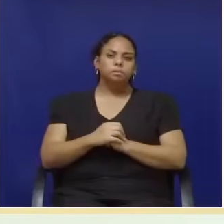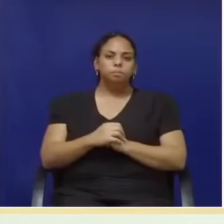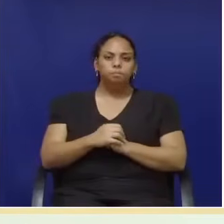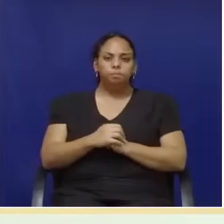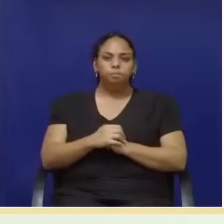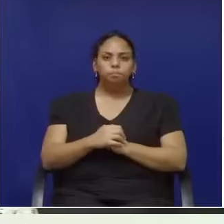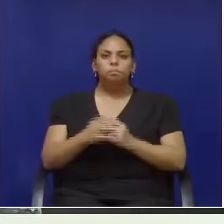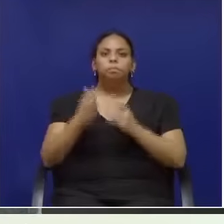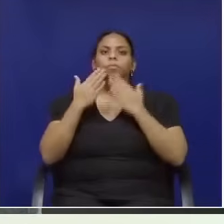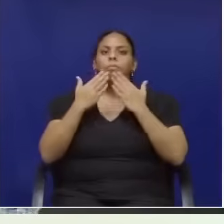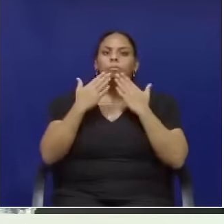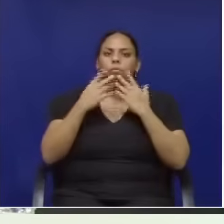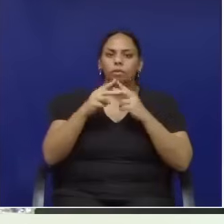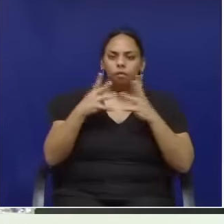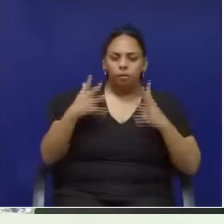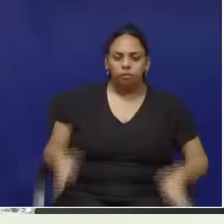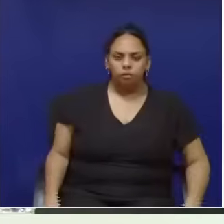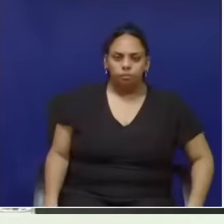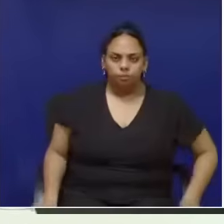Thank you very much.